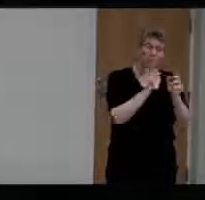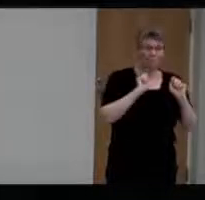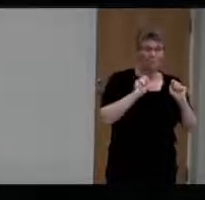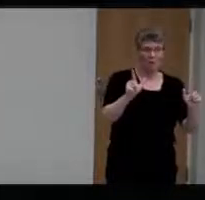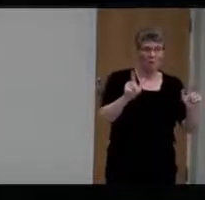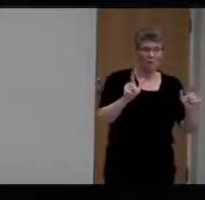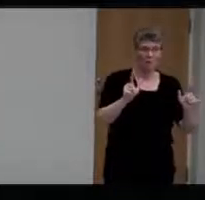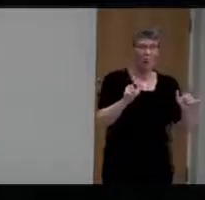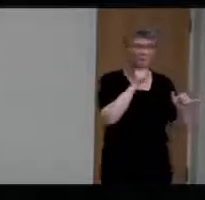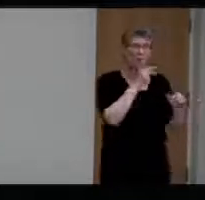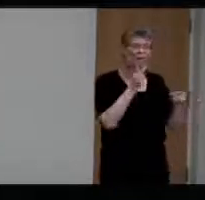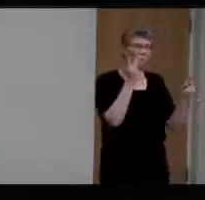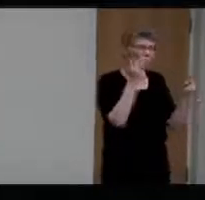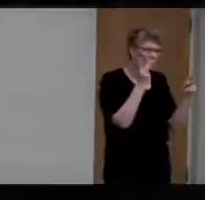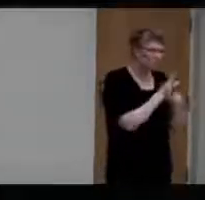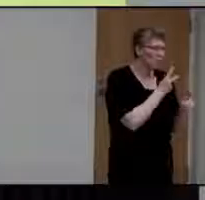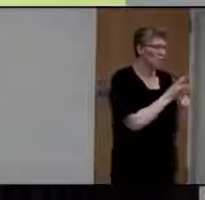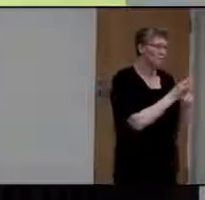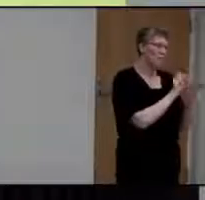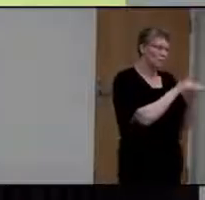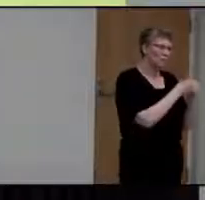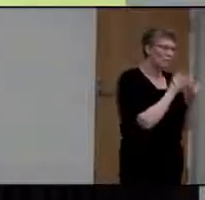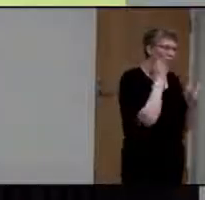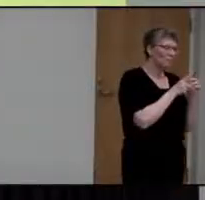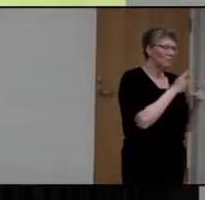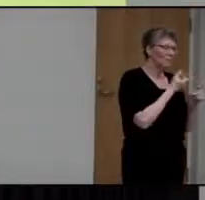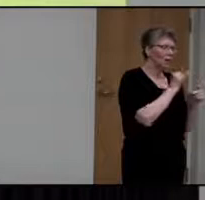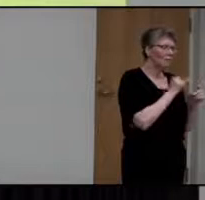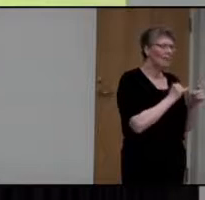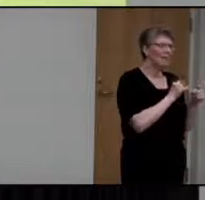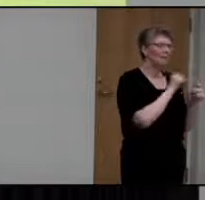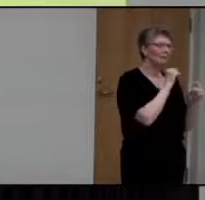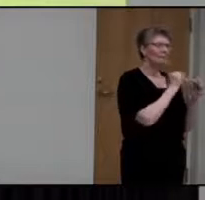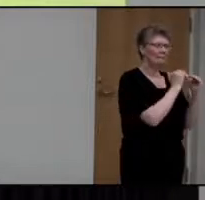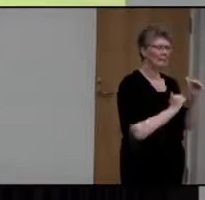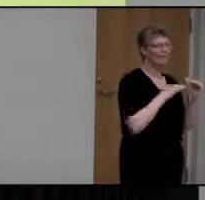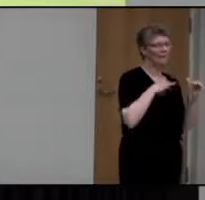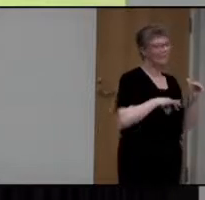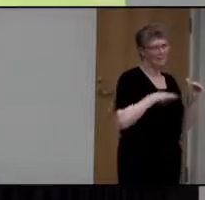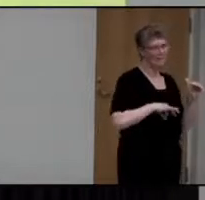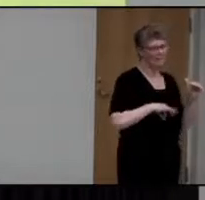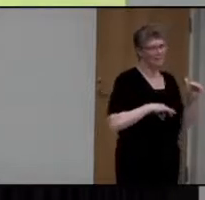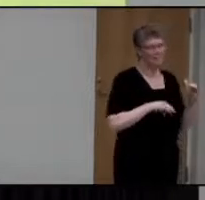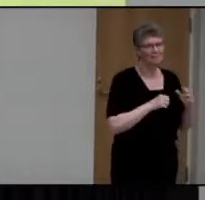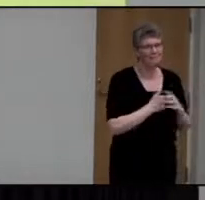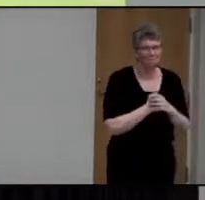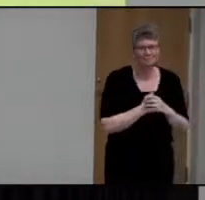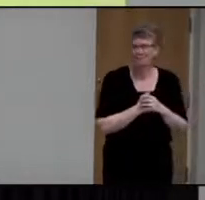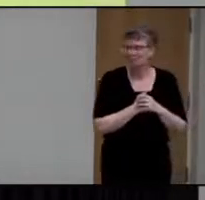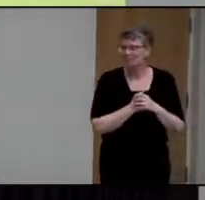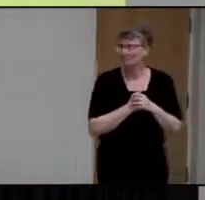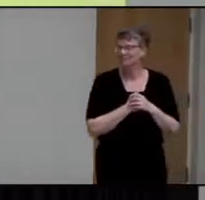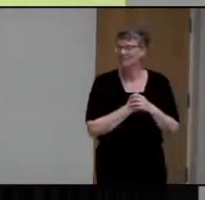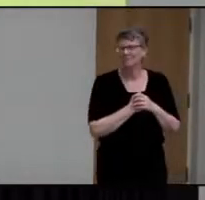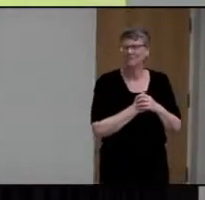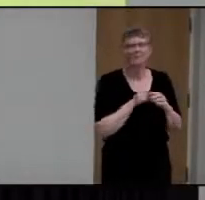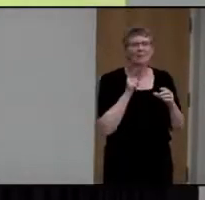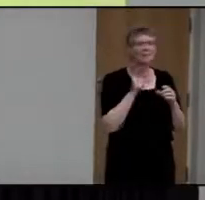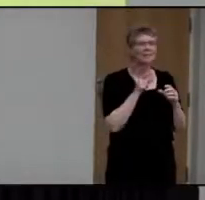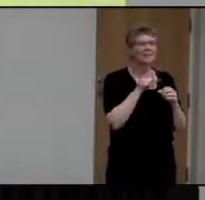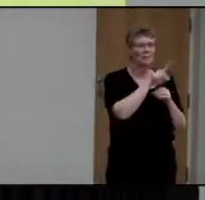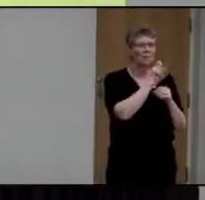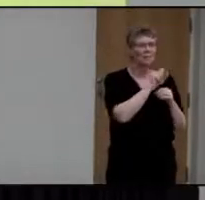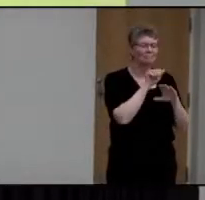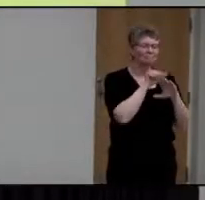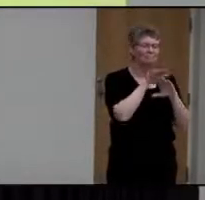are already getting the short end of the stick. Yeah, well, there's an amazing, I want to go, this is an audience submitted question, it's a good one. How can we